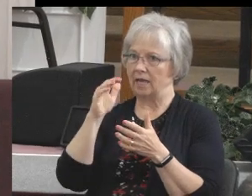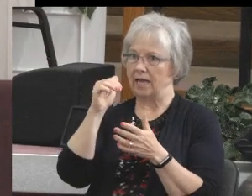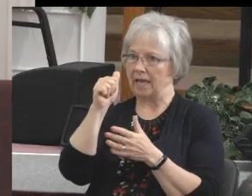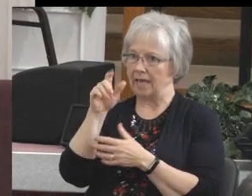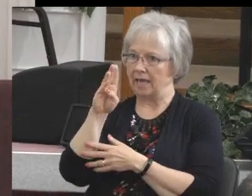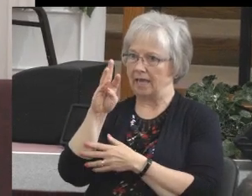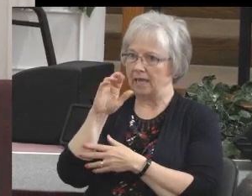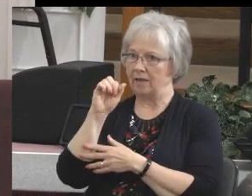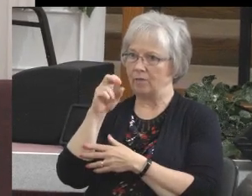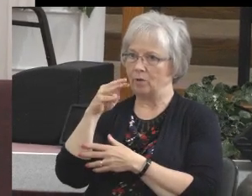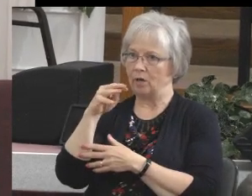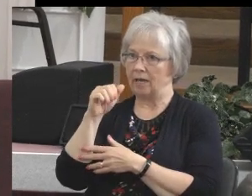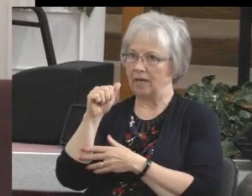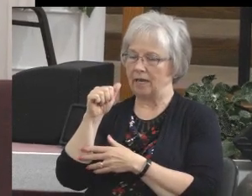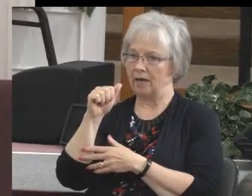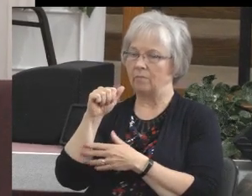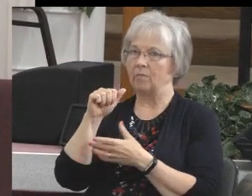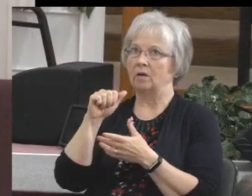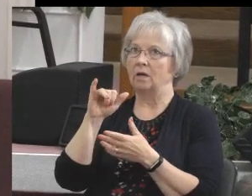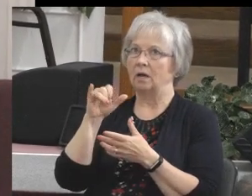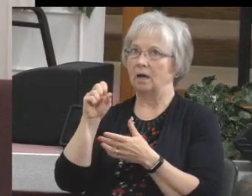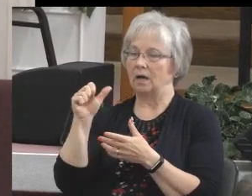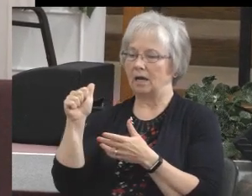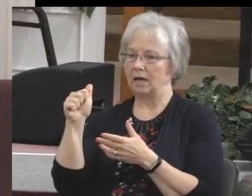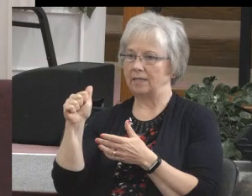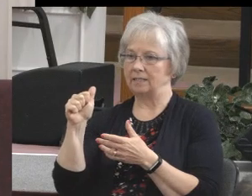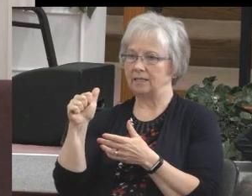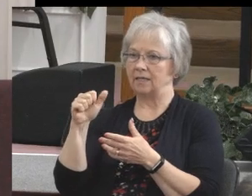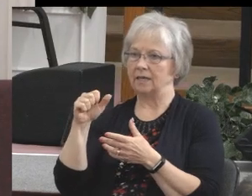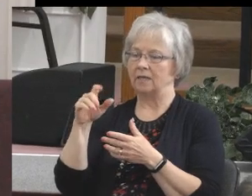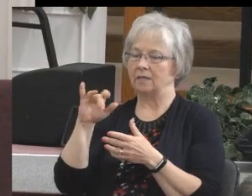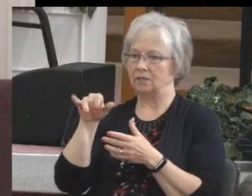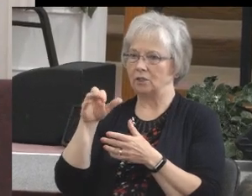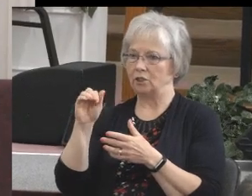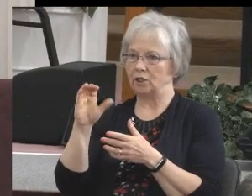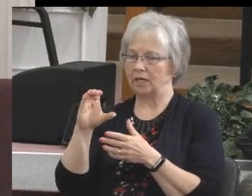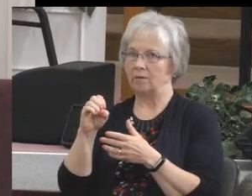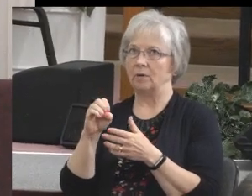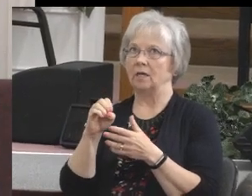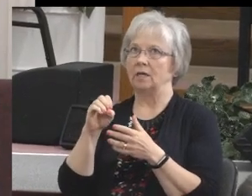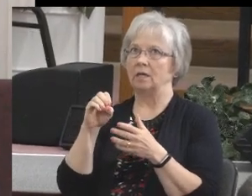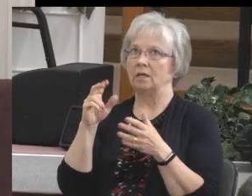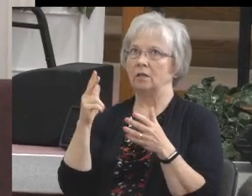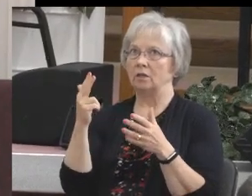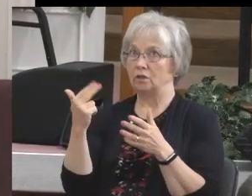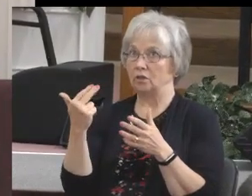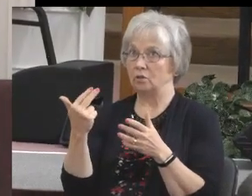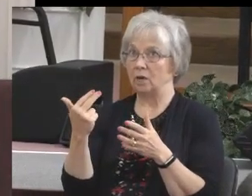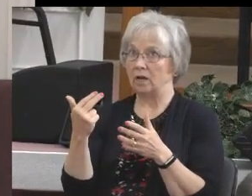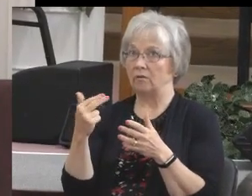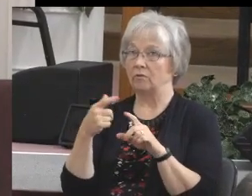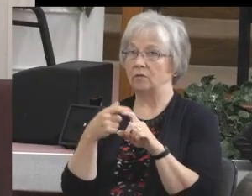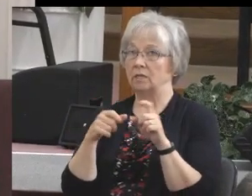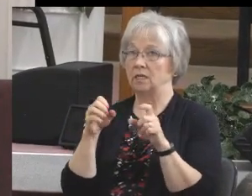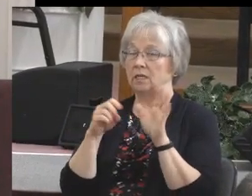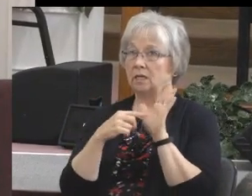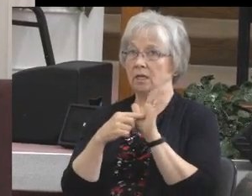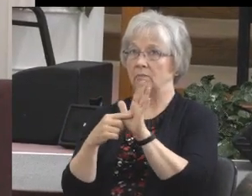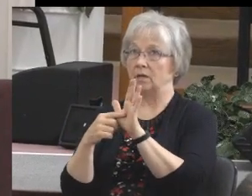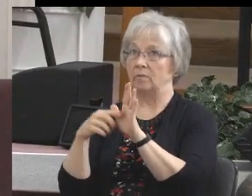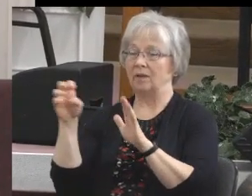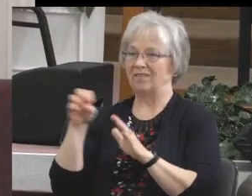The 12th fold, in the eyes of the Christian citizen, represents an emblem of eternity, and glorifies in their